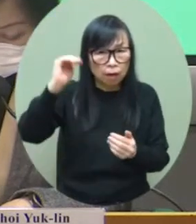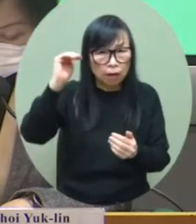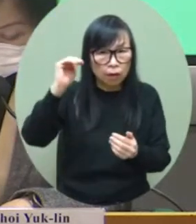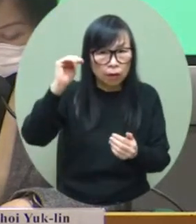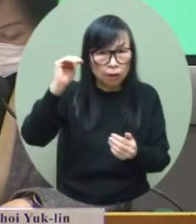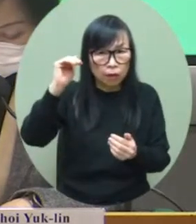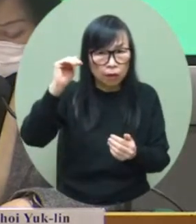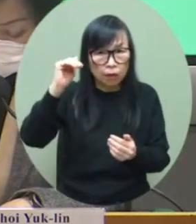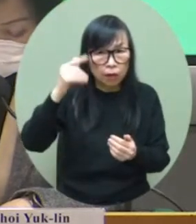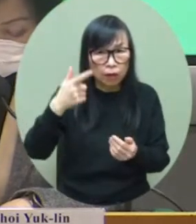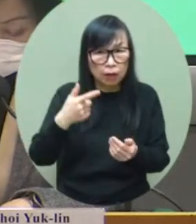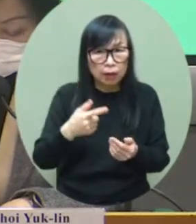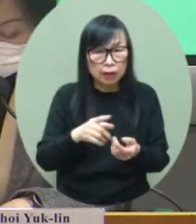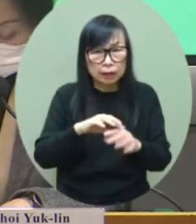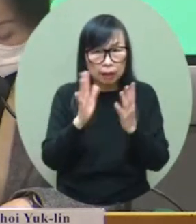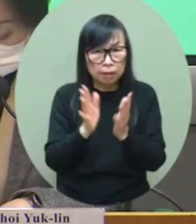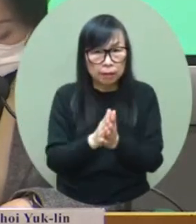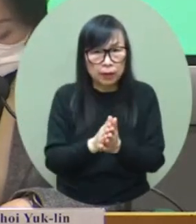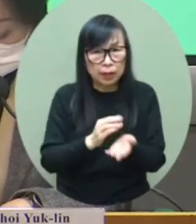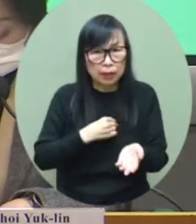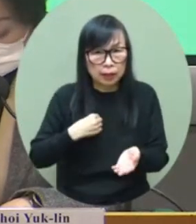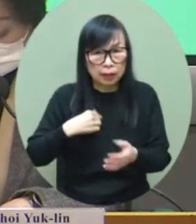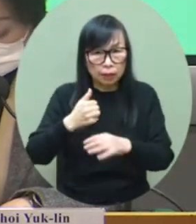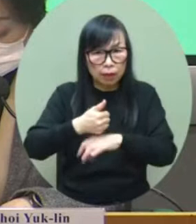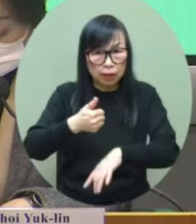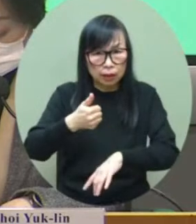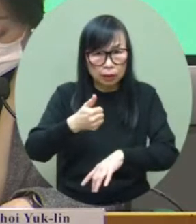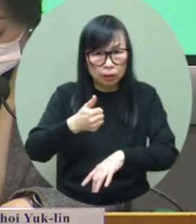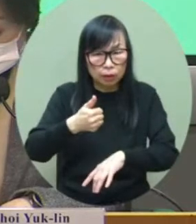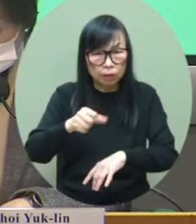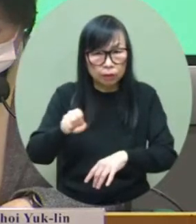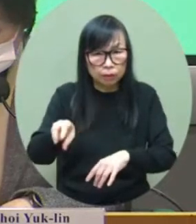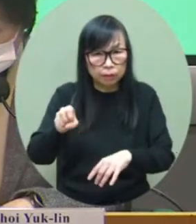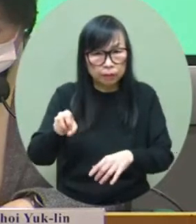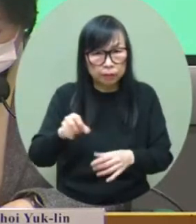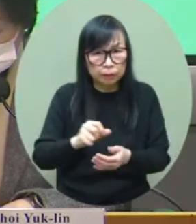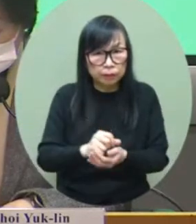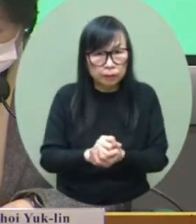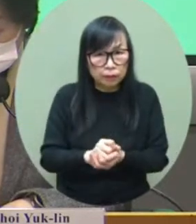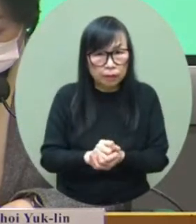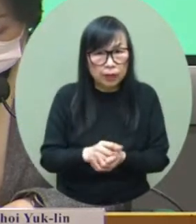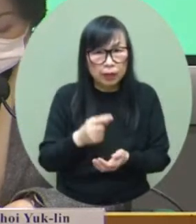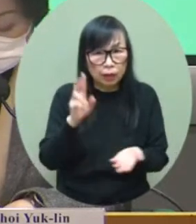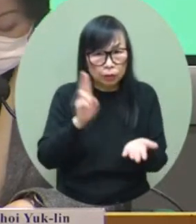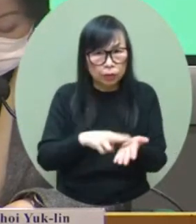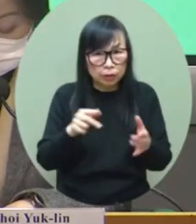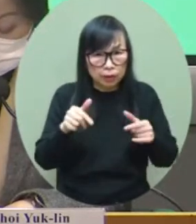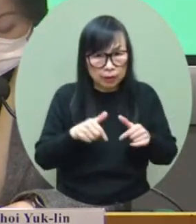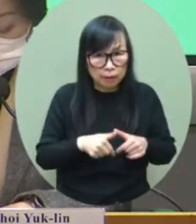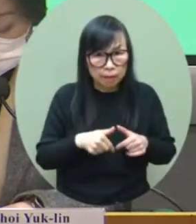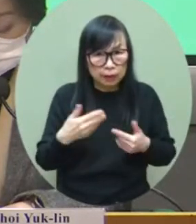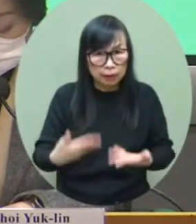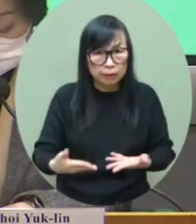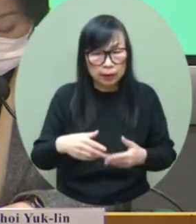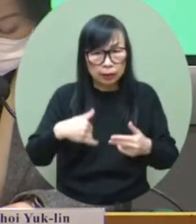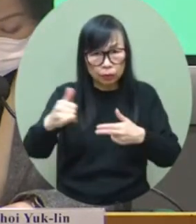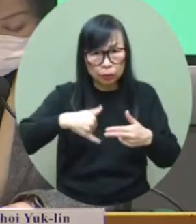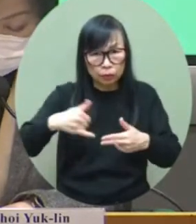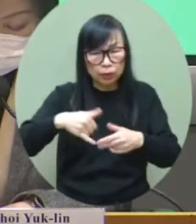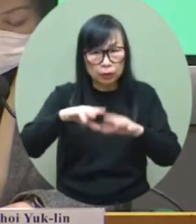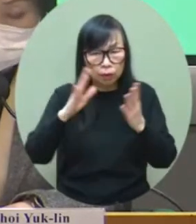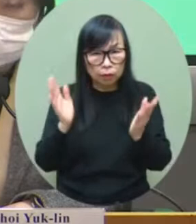of at the end of December and early January this year, we've seen surge